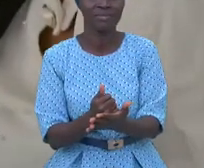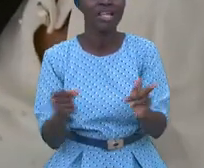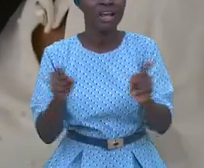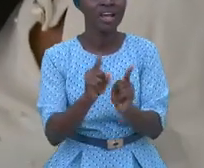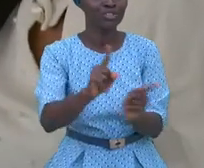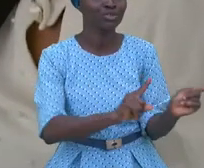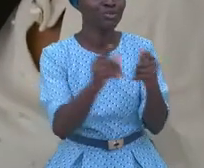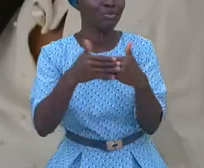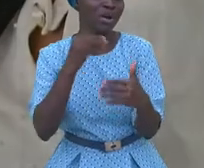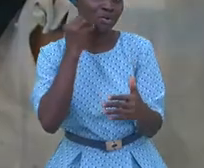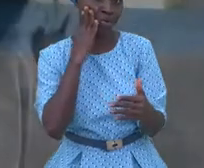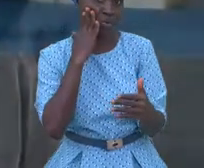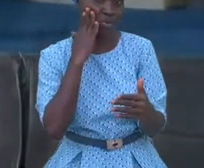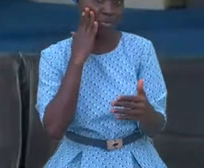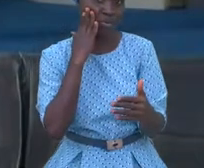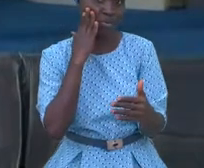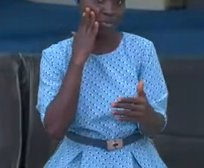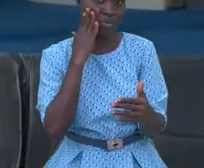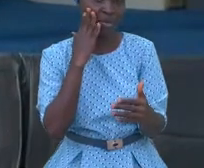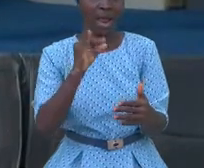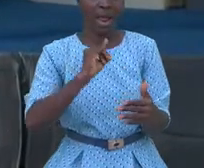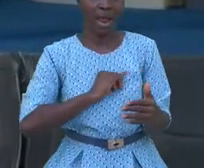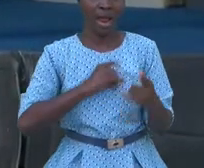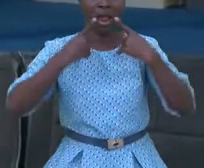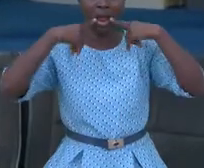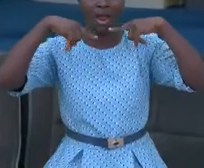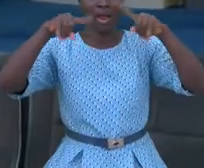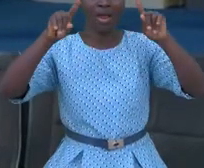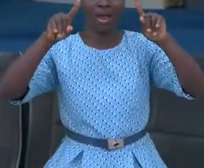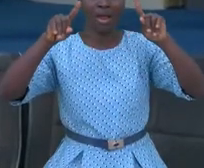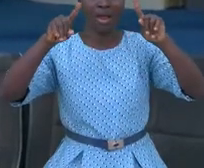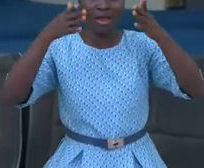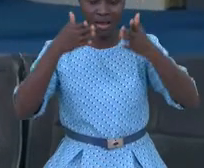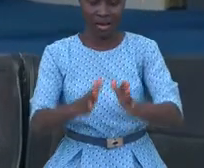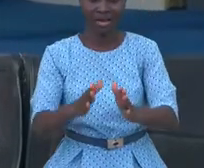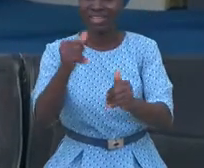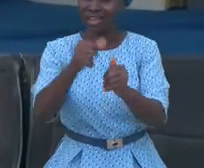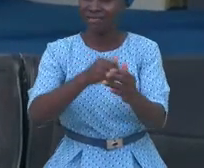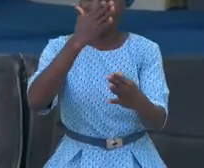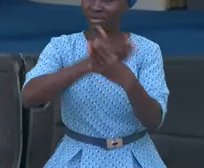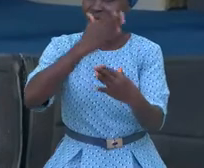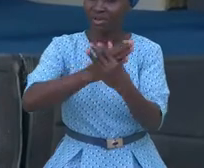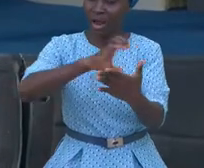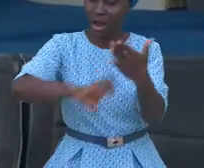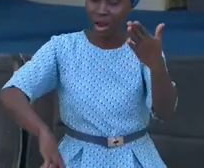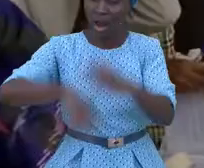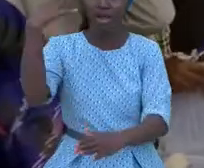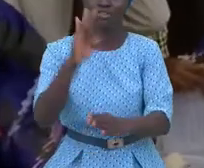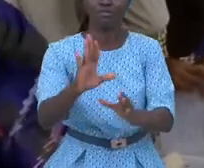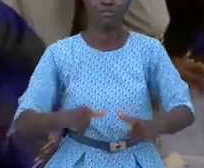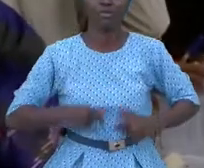back home, I declare, let every hindrance clear out of your